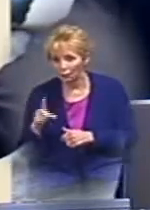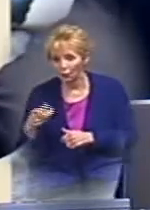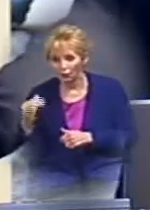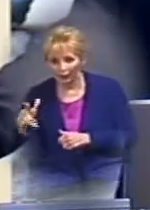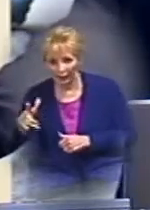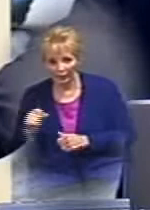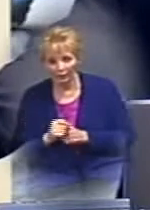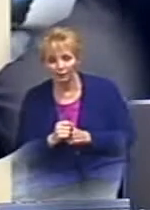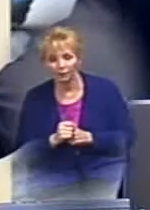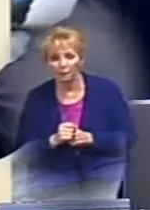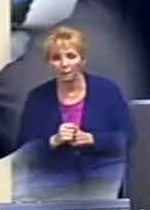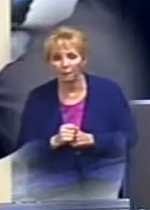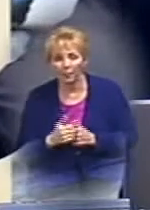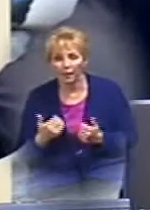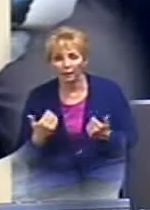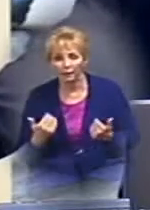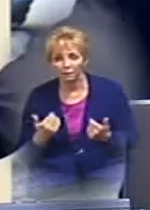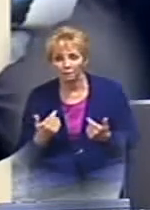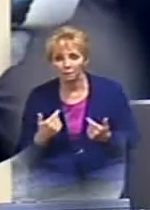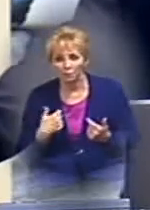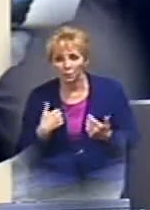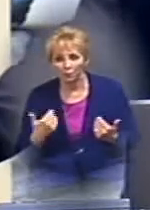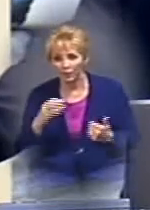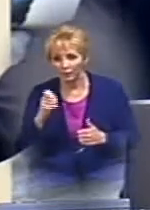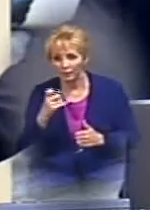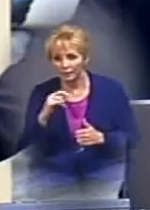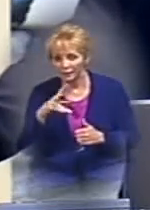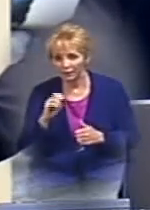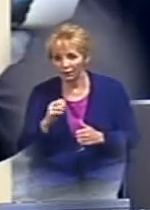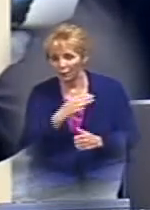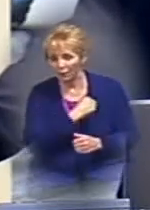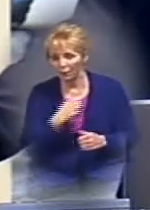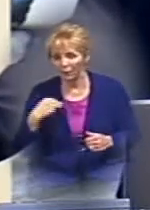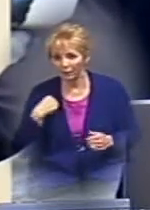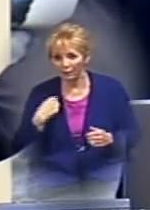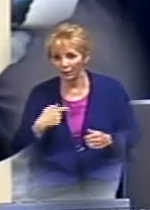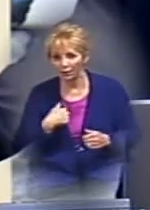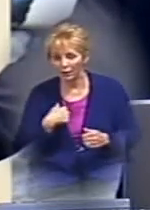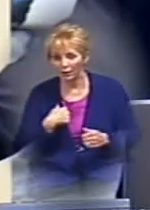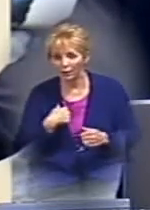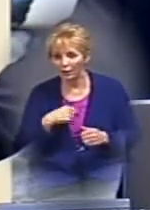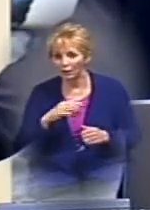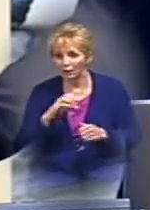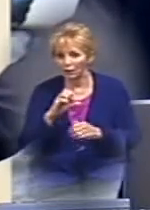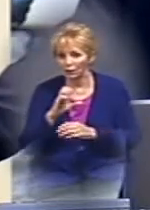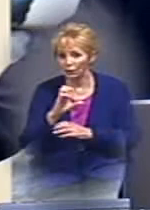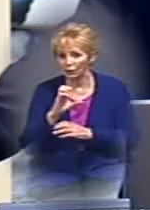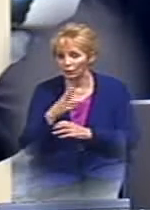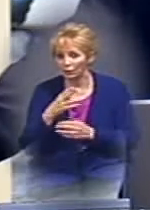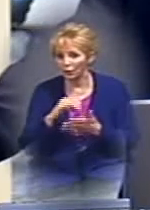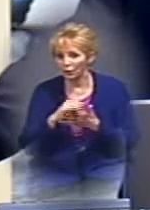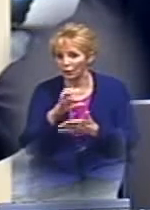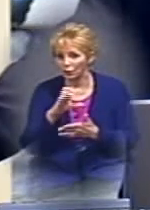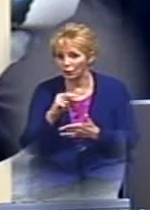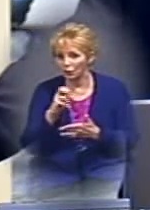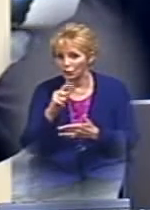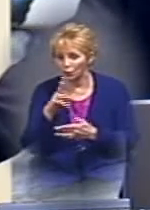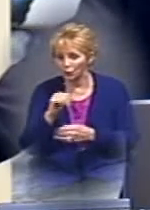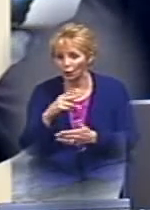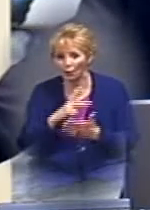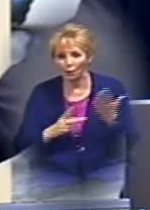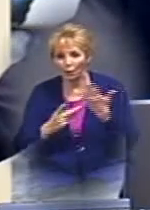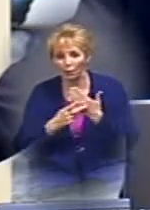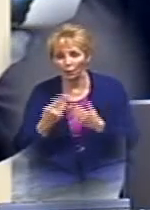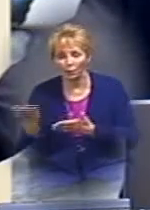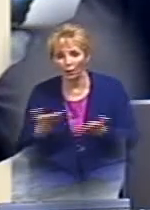Finally, I'm an executive member of the CHOTO Unifor Consortium Program that brings